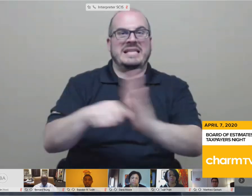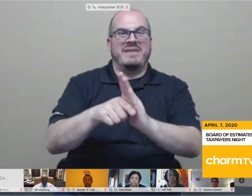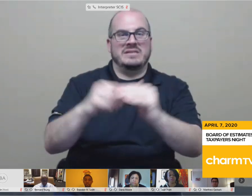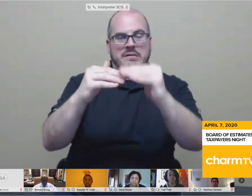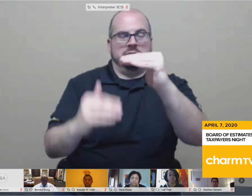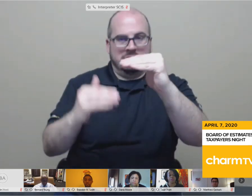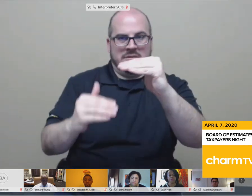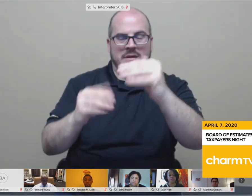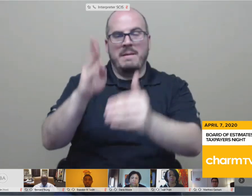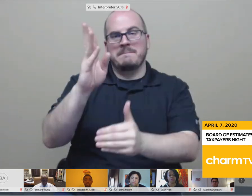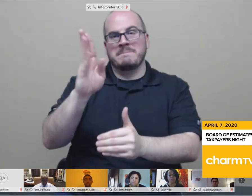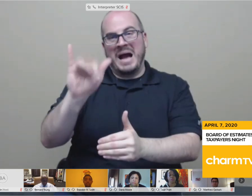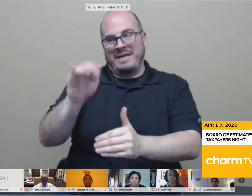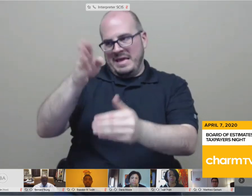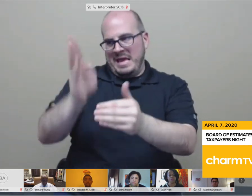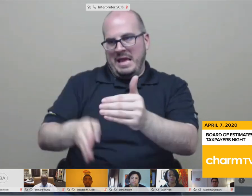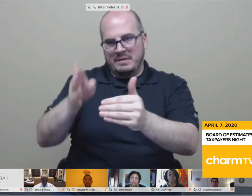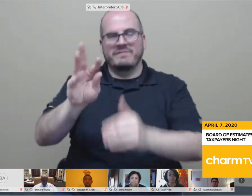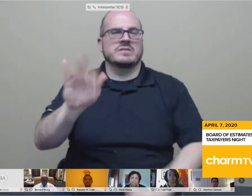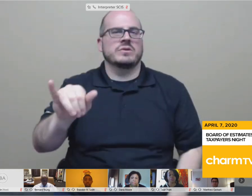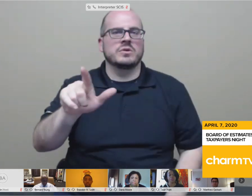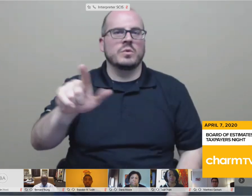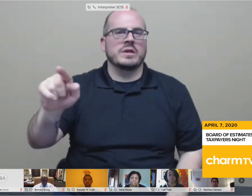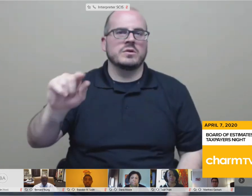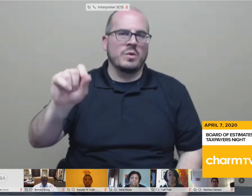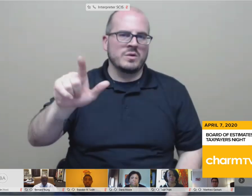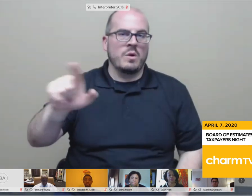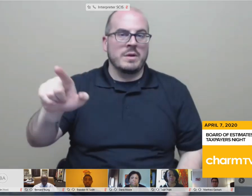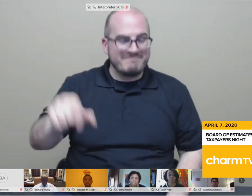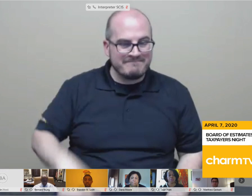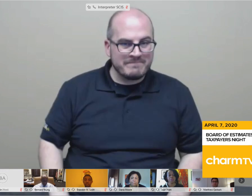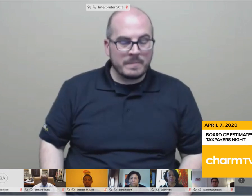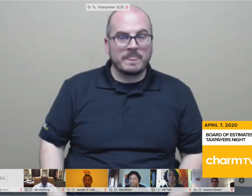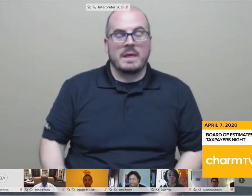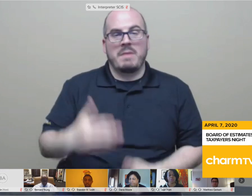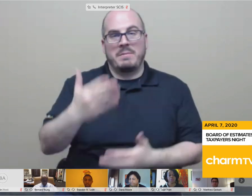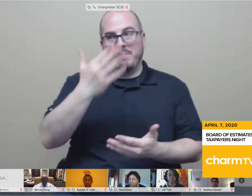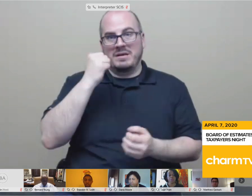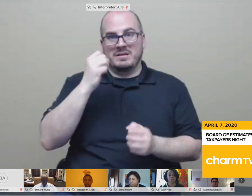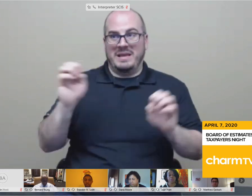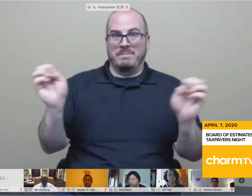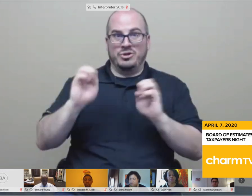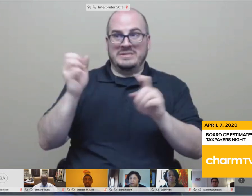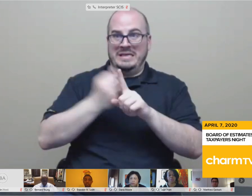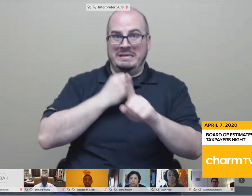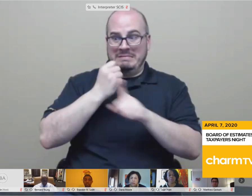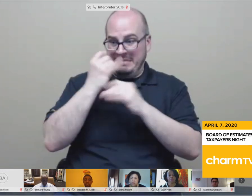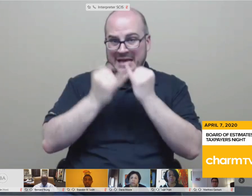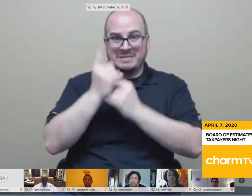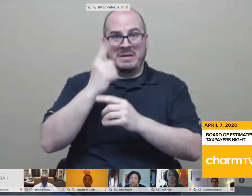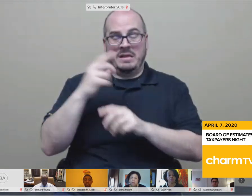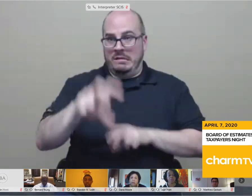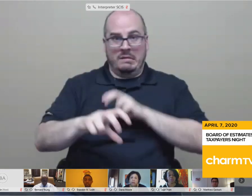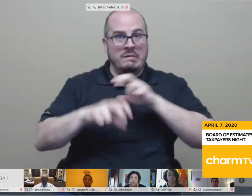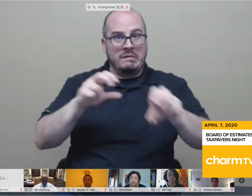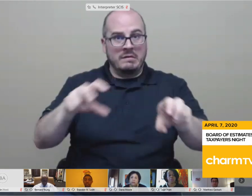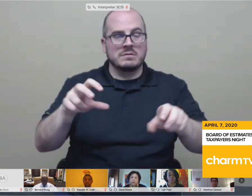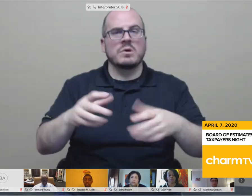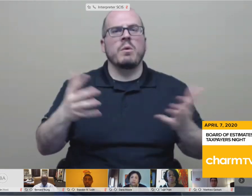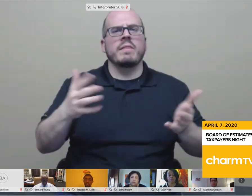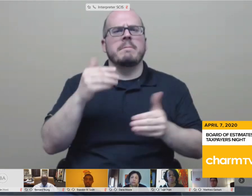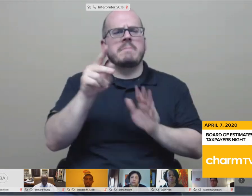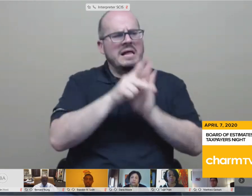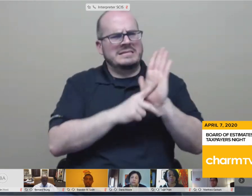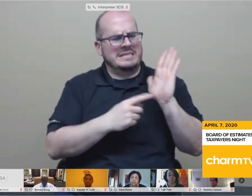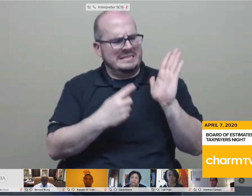of that deficit could be some of the emergency expenses that we're incurring that were not anticipated. So what the policy says is as long as